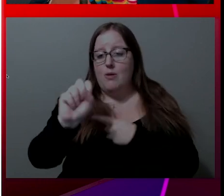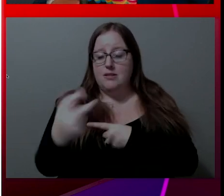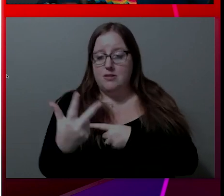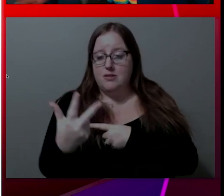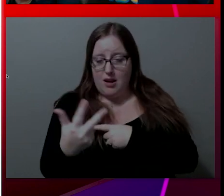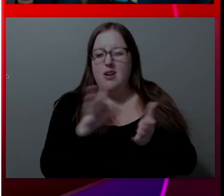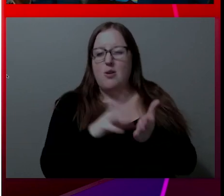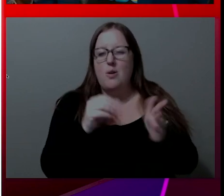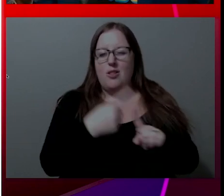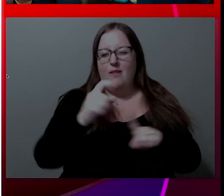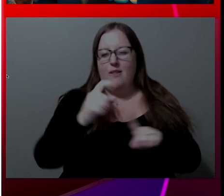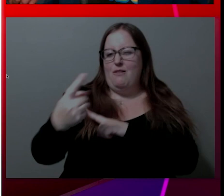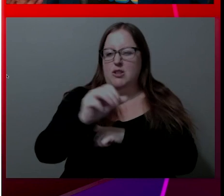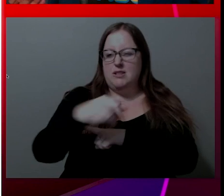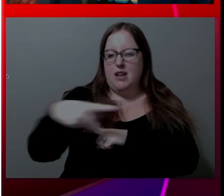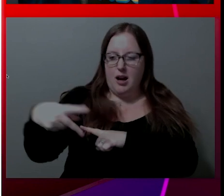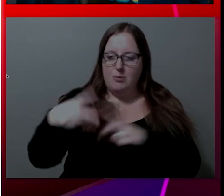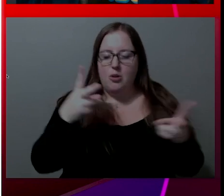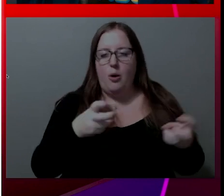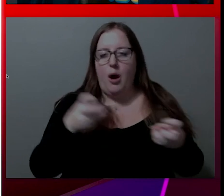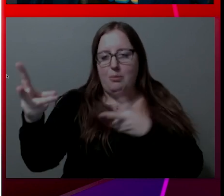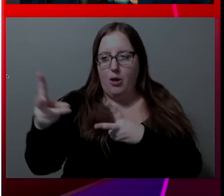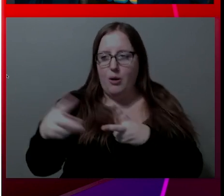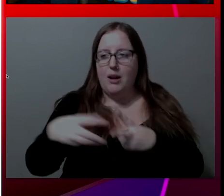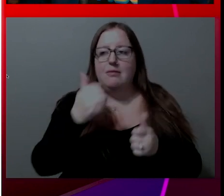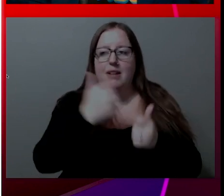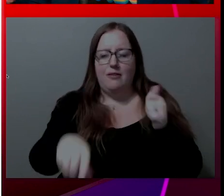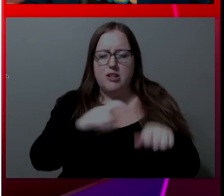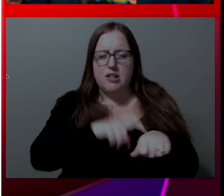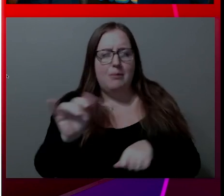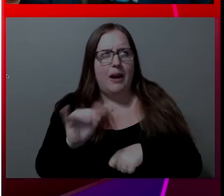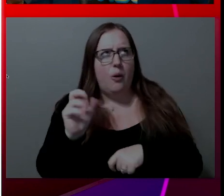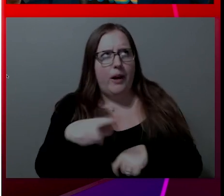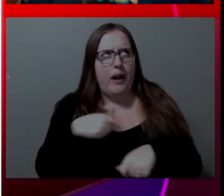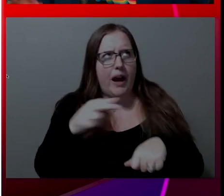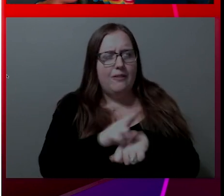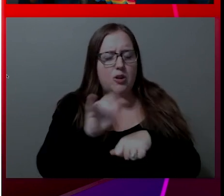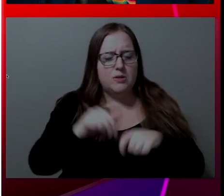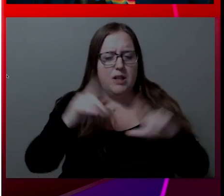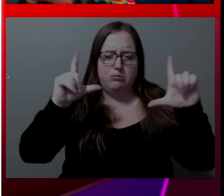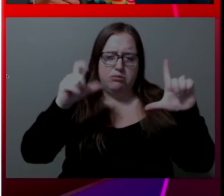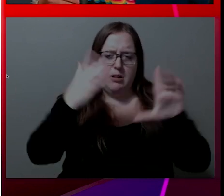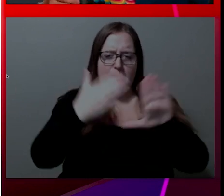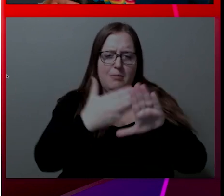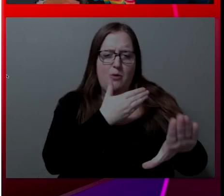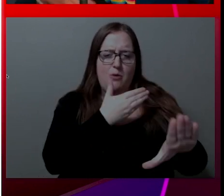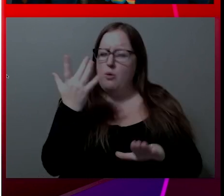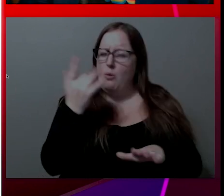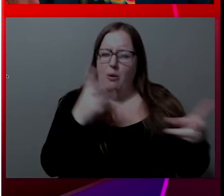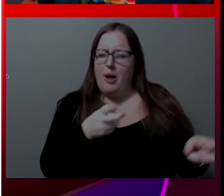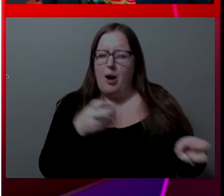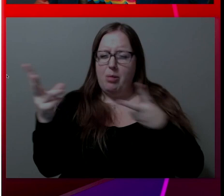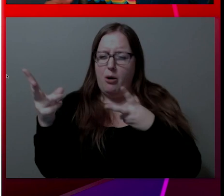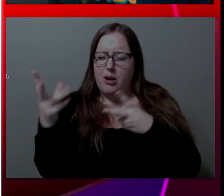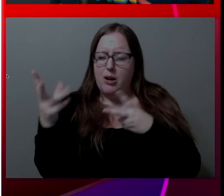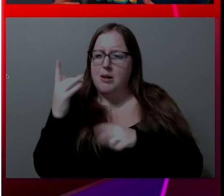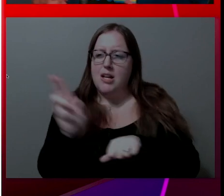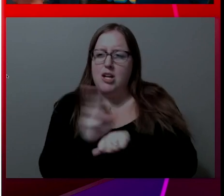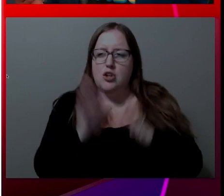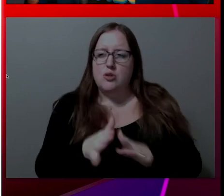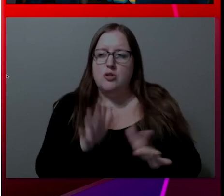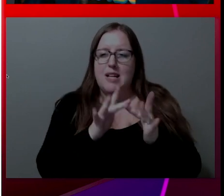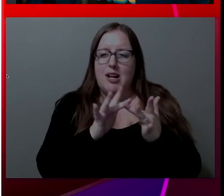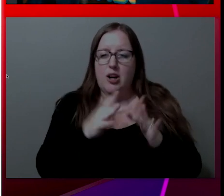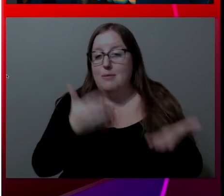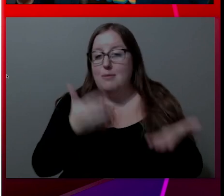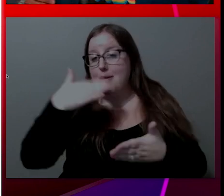app where you're uploading a selfie every time. And so it's like, wait, I've already used this face. We have the face gallery. Why are we uploading it? Because the user's internet connection might be bad or